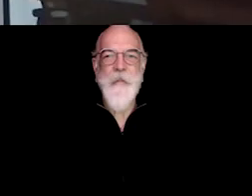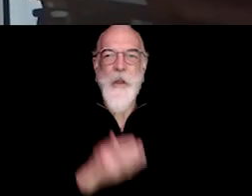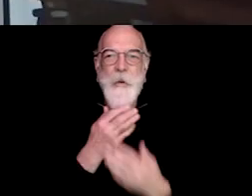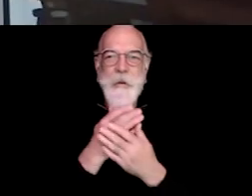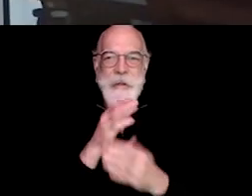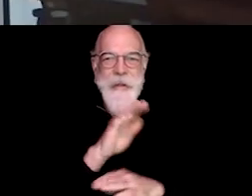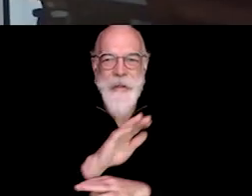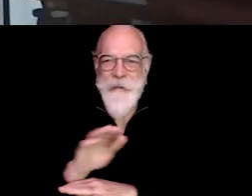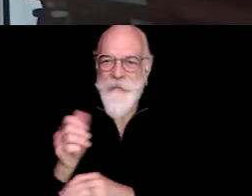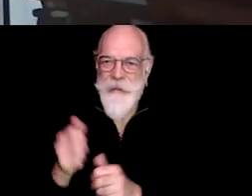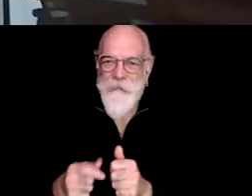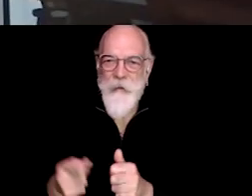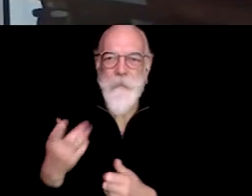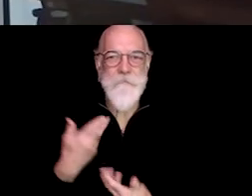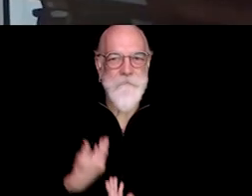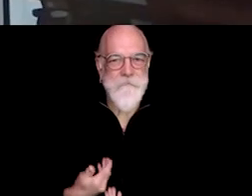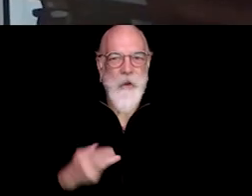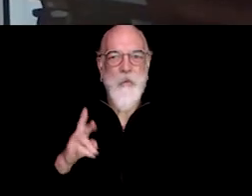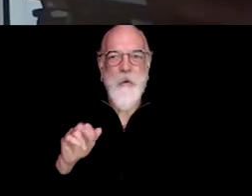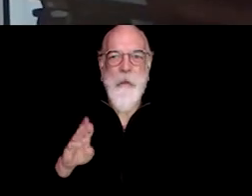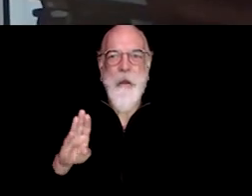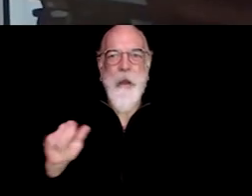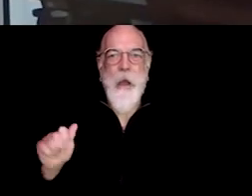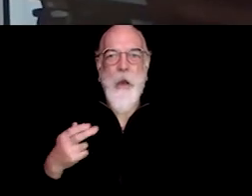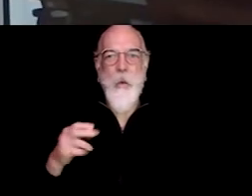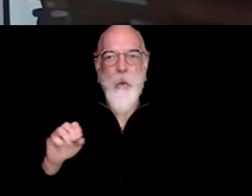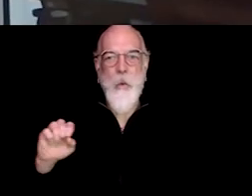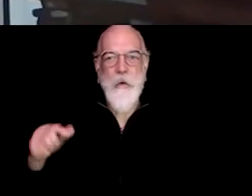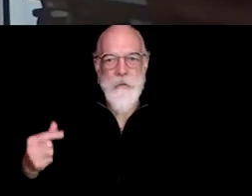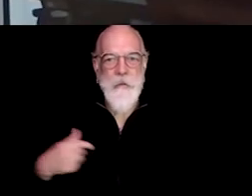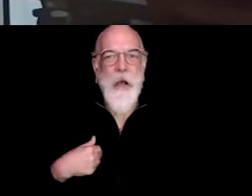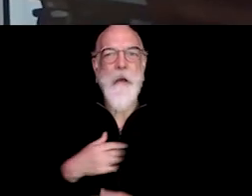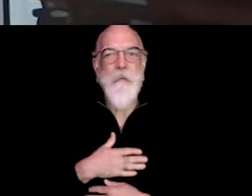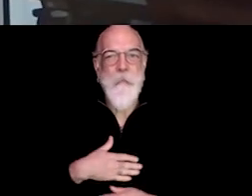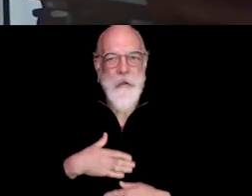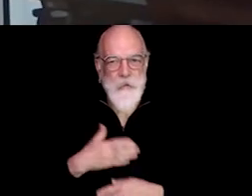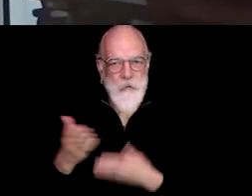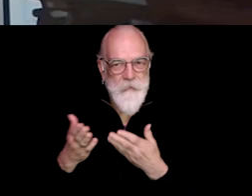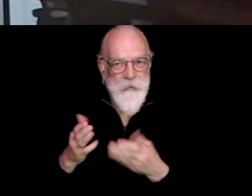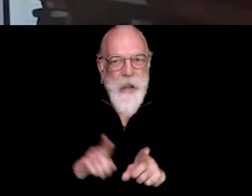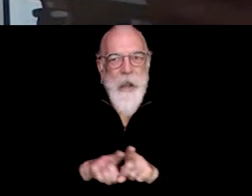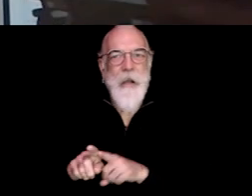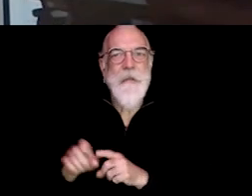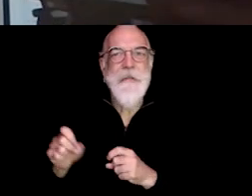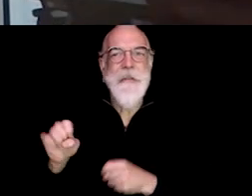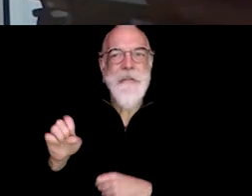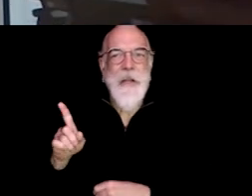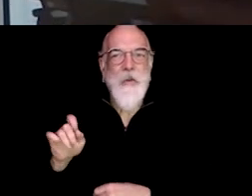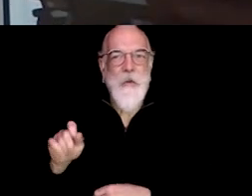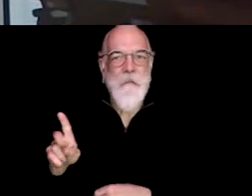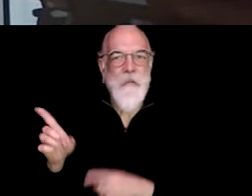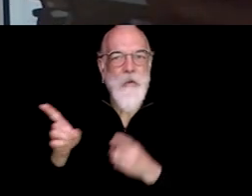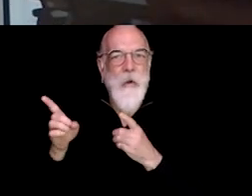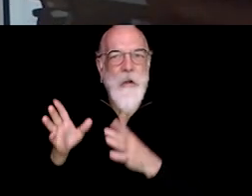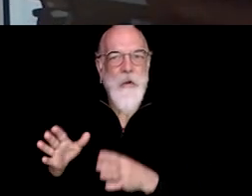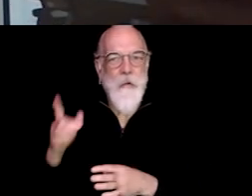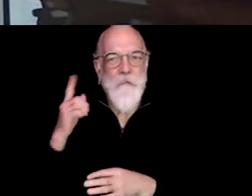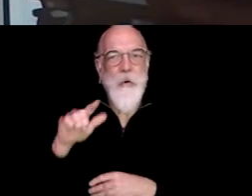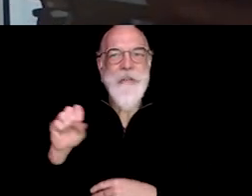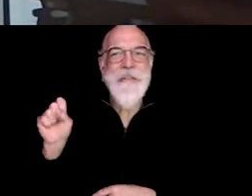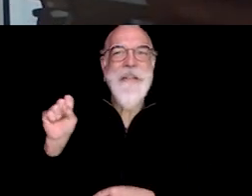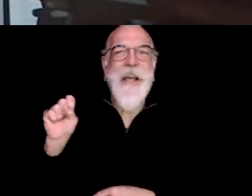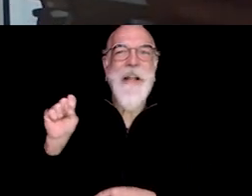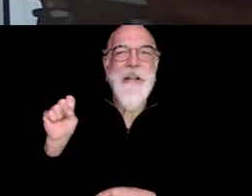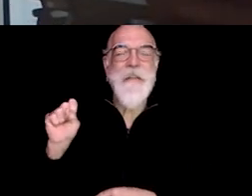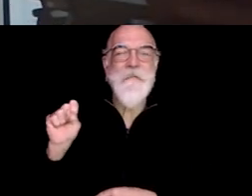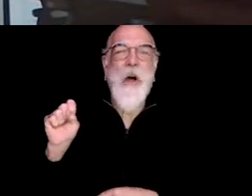Good evening, everyone. I'm Rebecca Hoogs, and I have the pleasure of serving as the Executive Director of Seattle Arts and Lectures. When people move